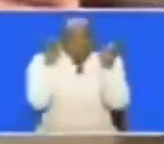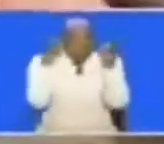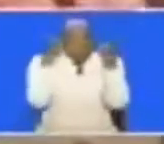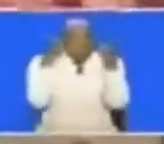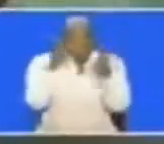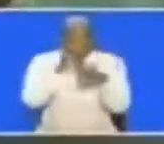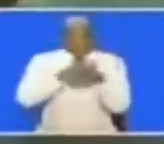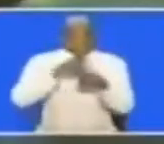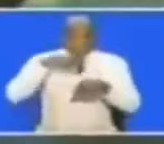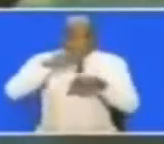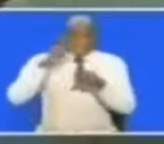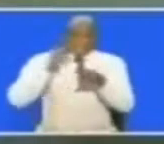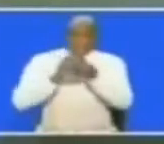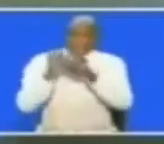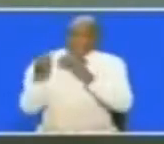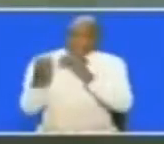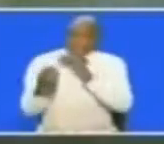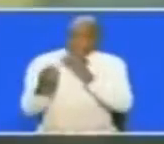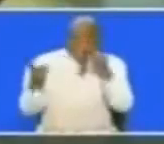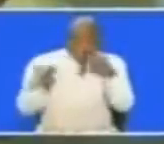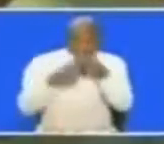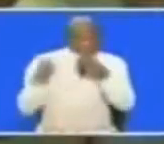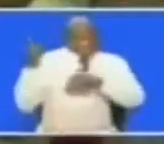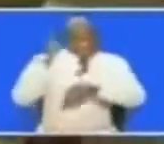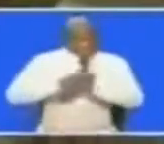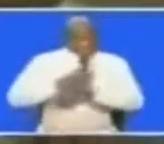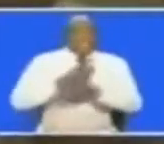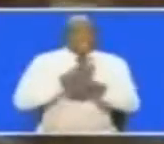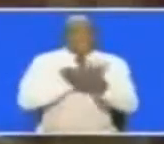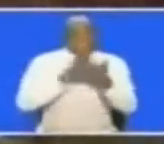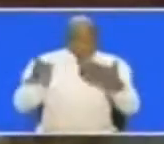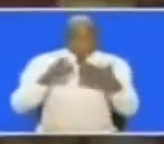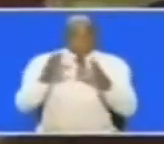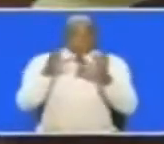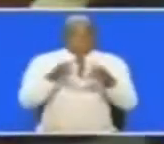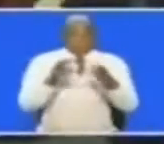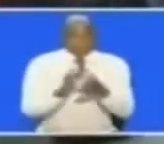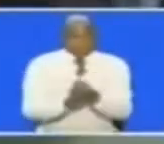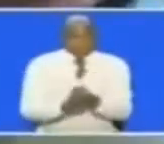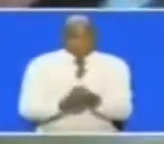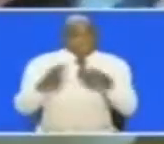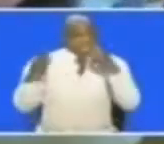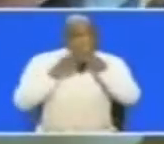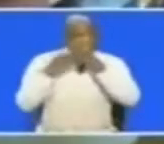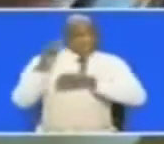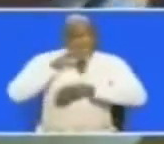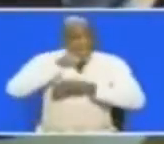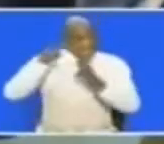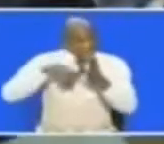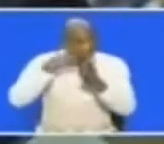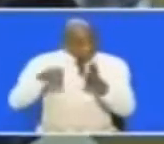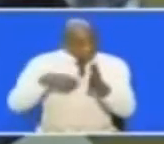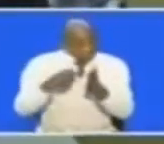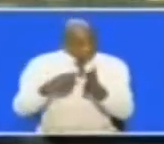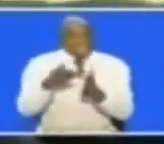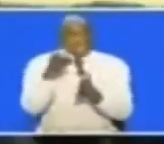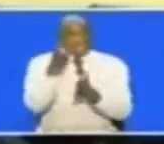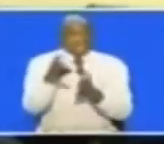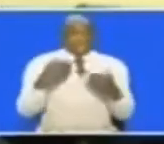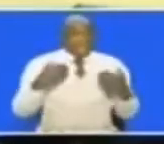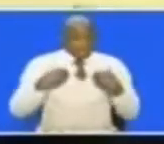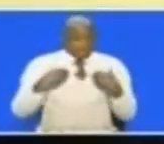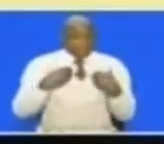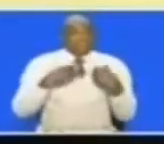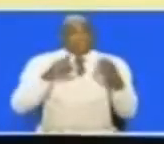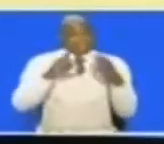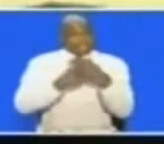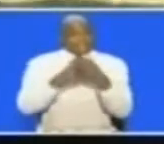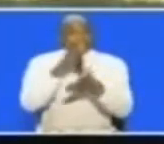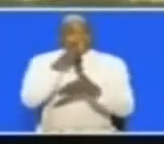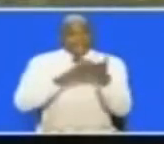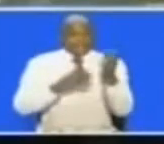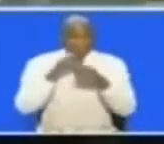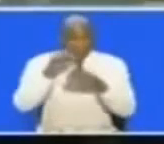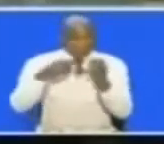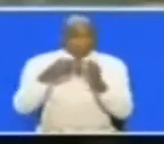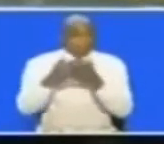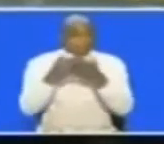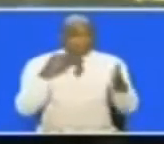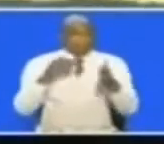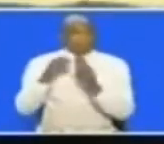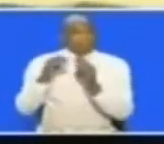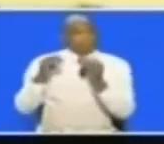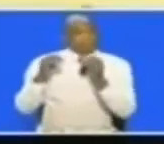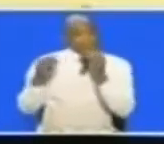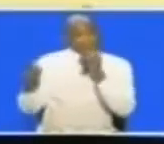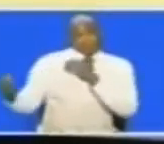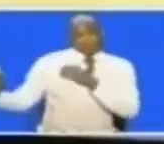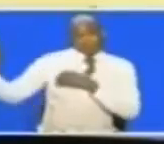traps before sunrise 6 days a week. We have 8 hours that we're allowed to work, and it starts a half hour before the sun comes